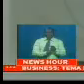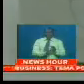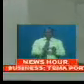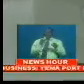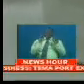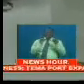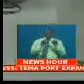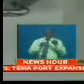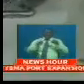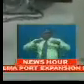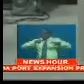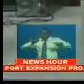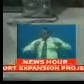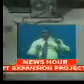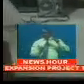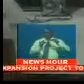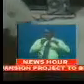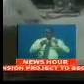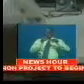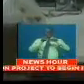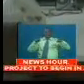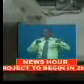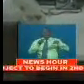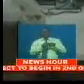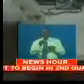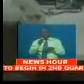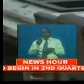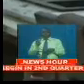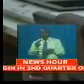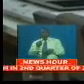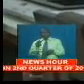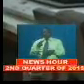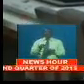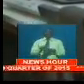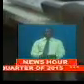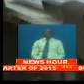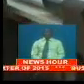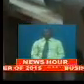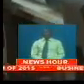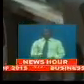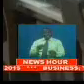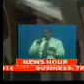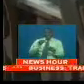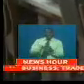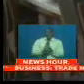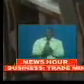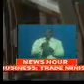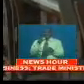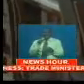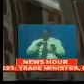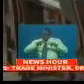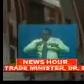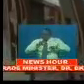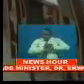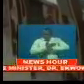research laboratories to meet international standards in the 2004-2005 academic year. The need to boost